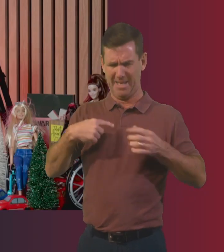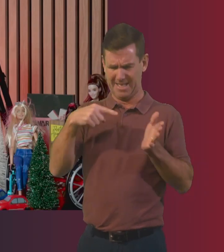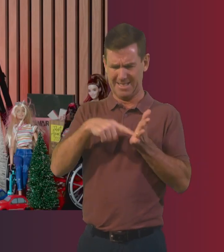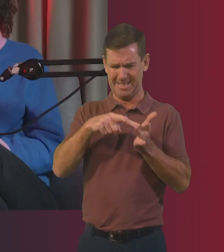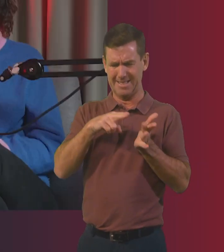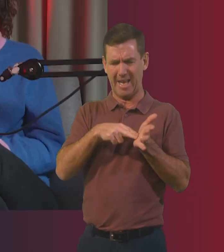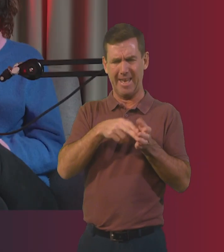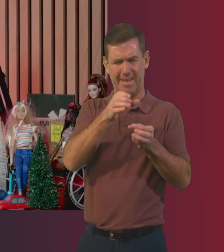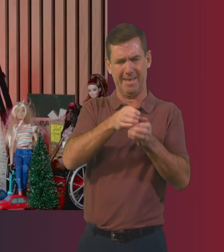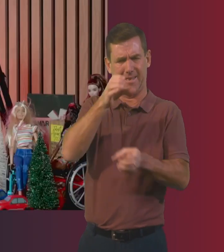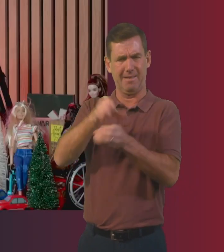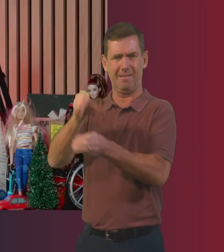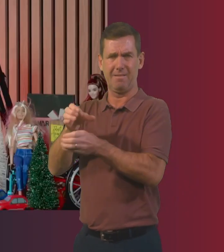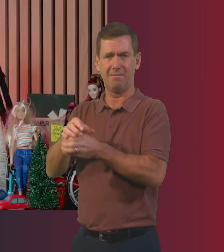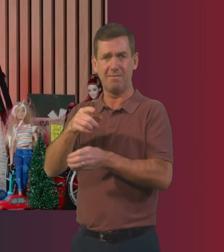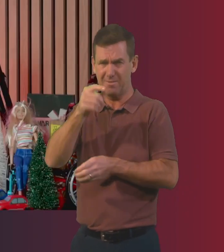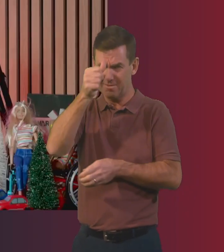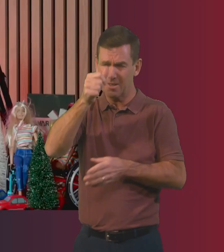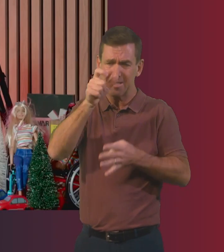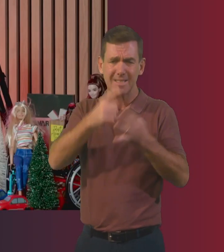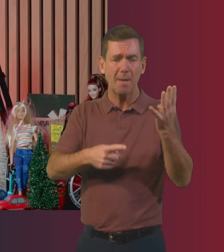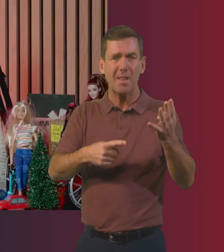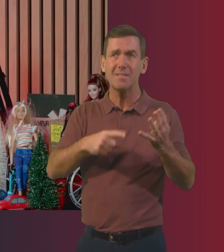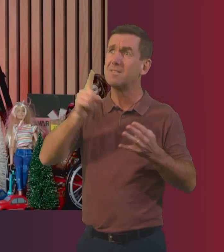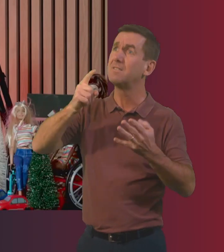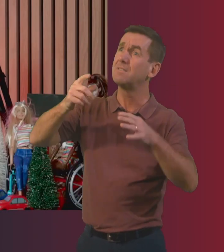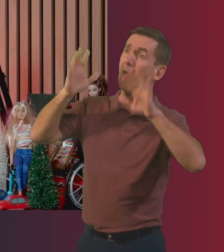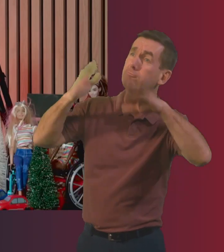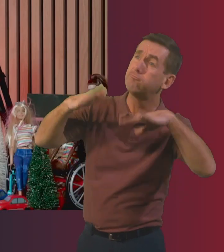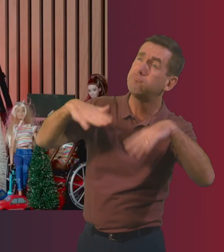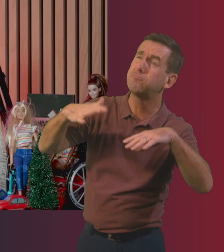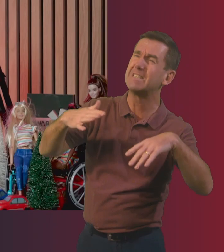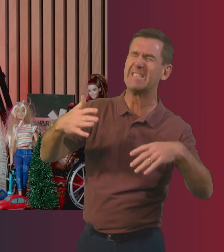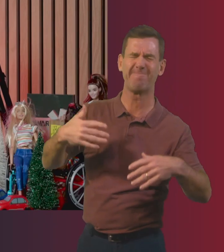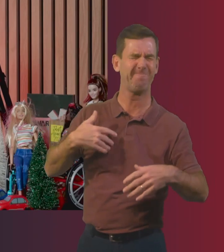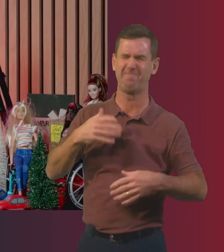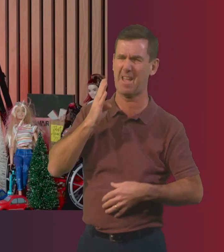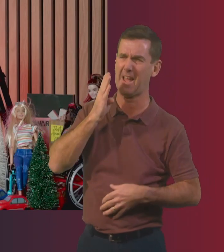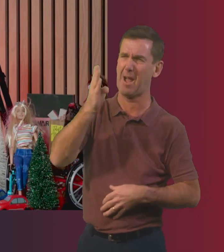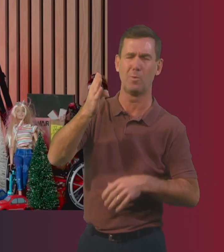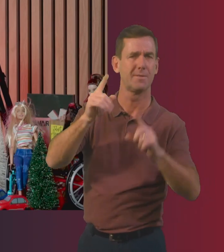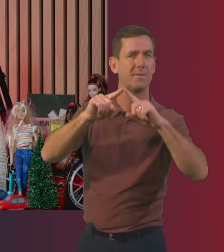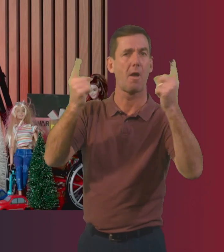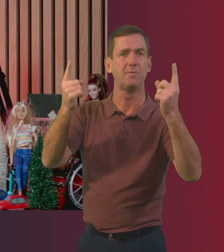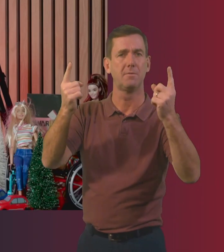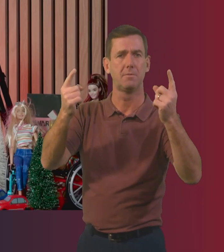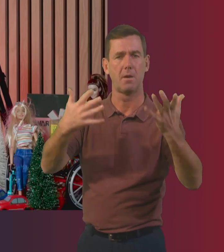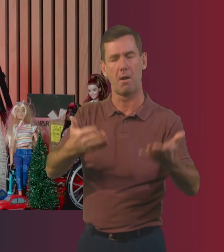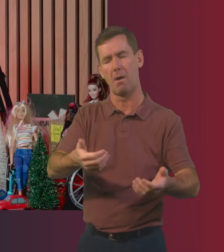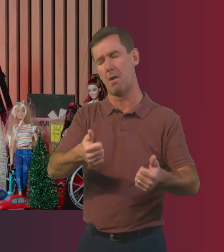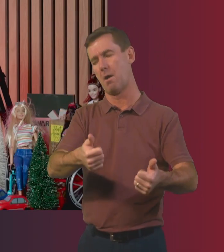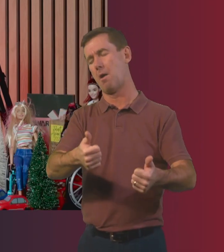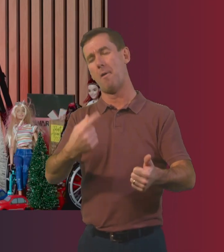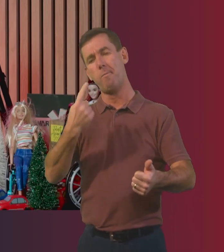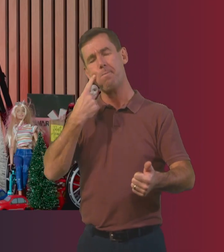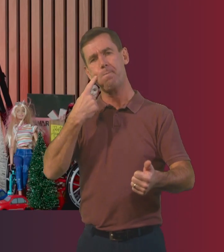when you have a disability, when the weather is rubbish, and you can't go out constantly to the shops. It's so convenient to have